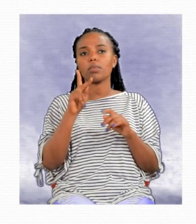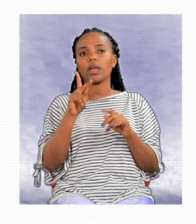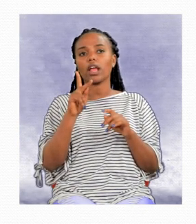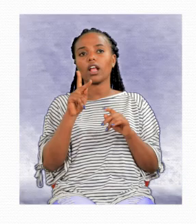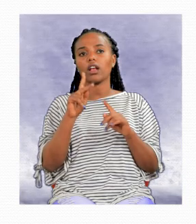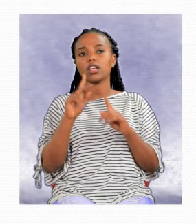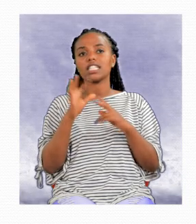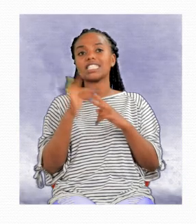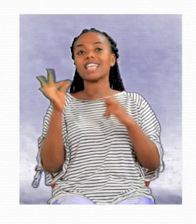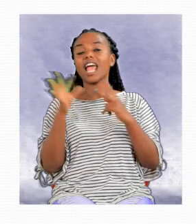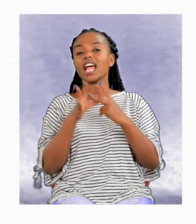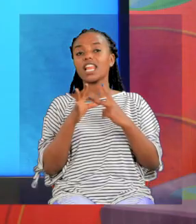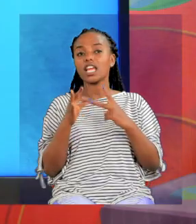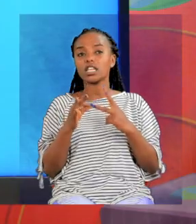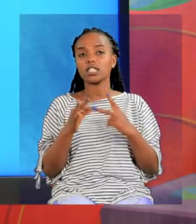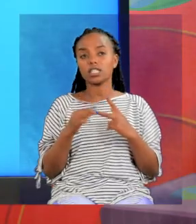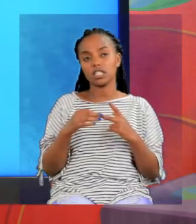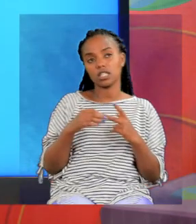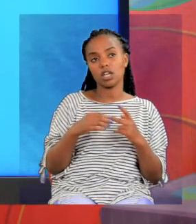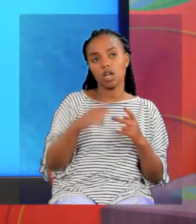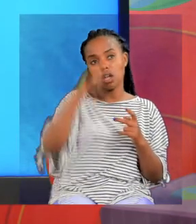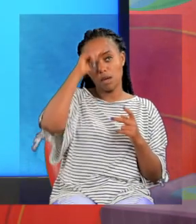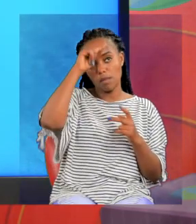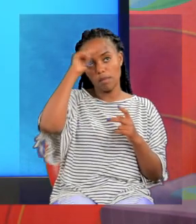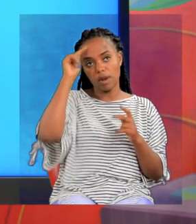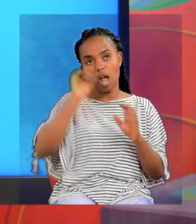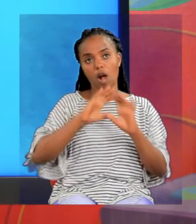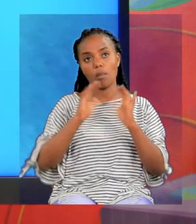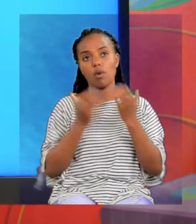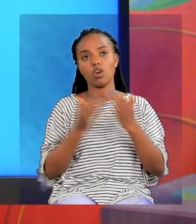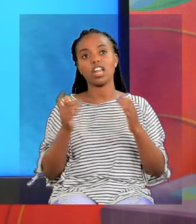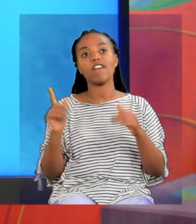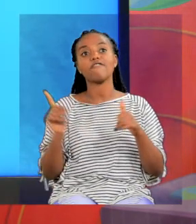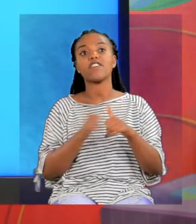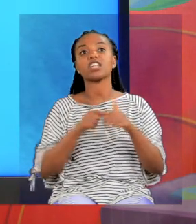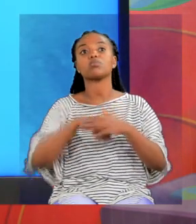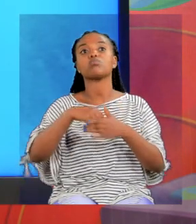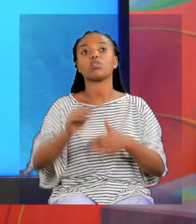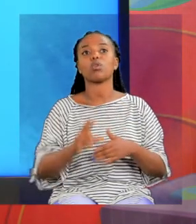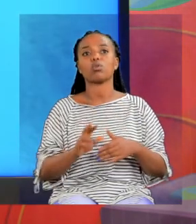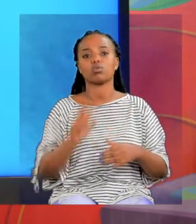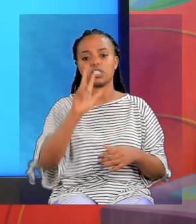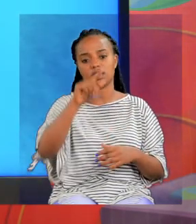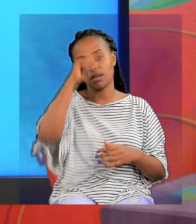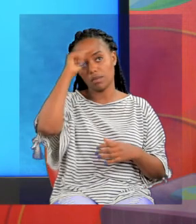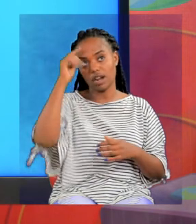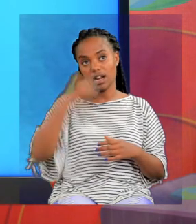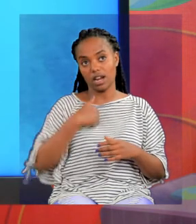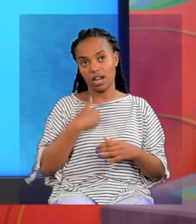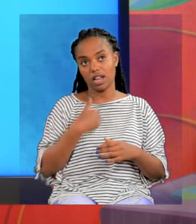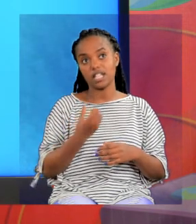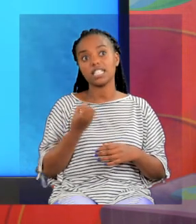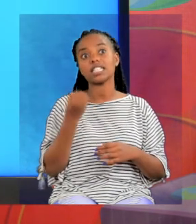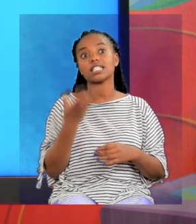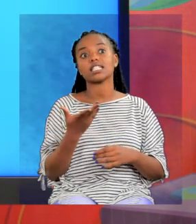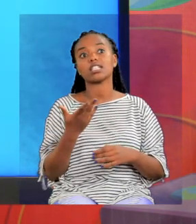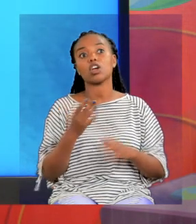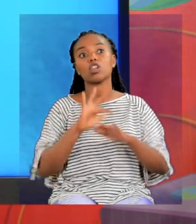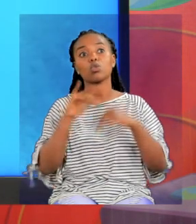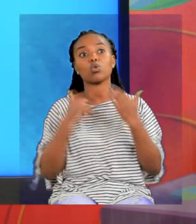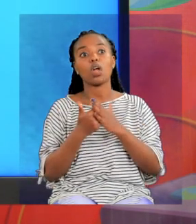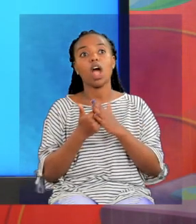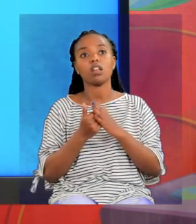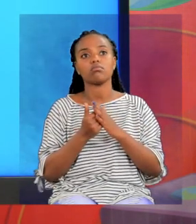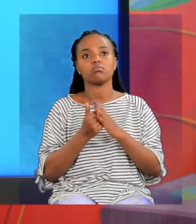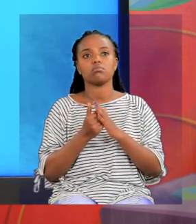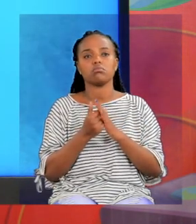selecting a black ball on a first draw? We have 3 black. Out of how much ball? Total ball,